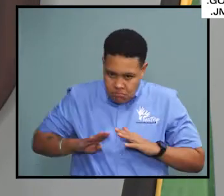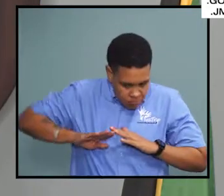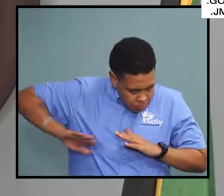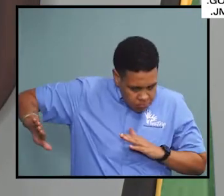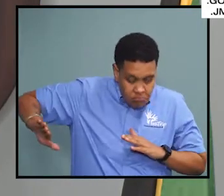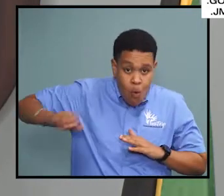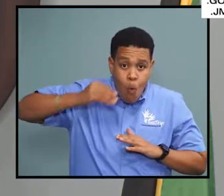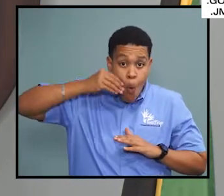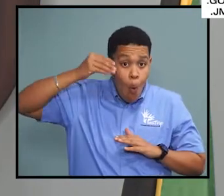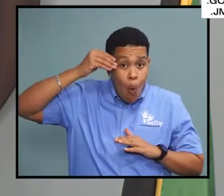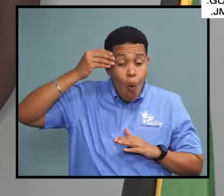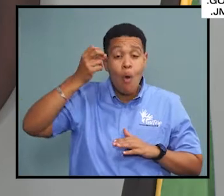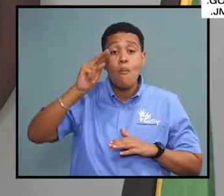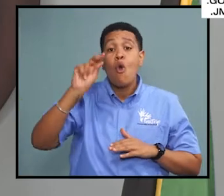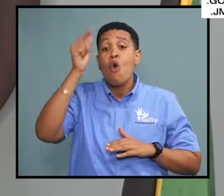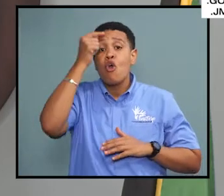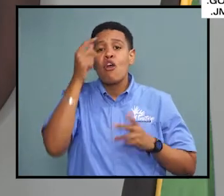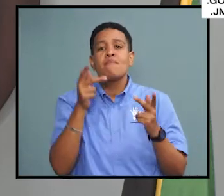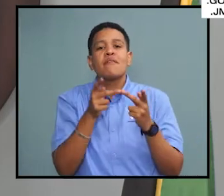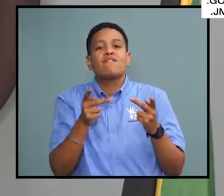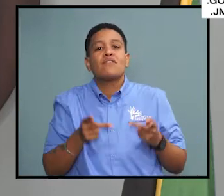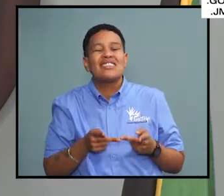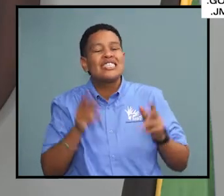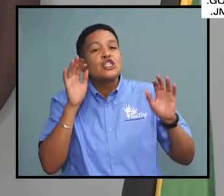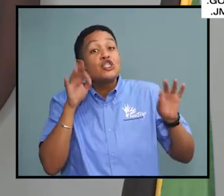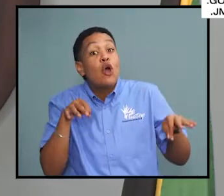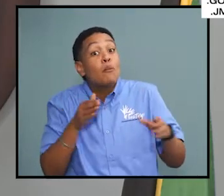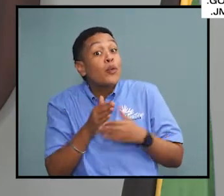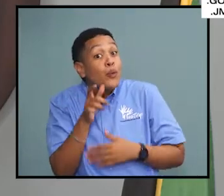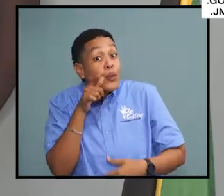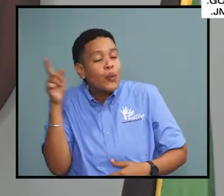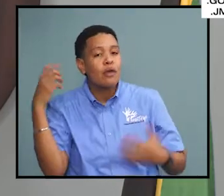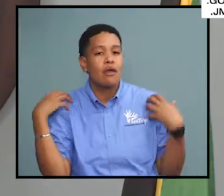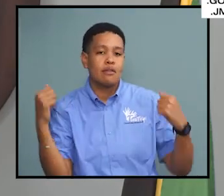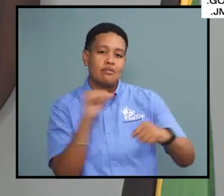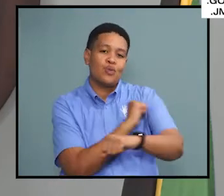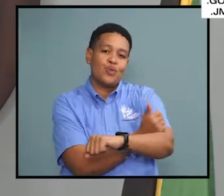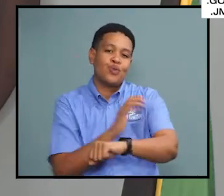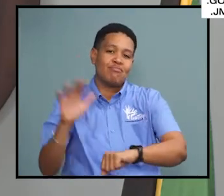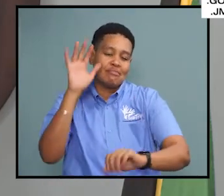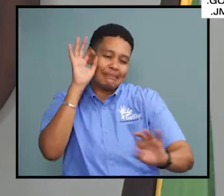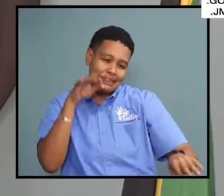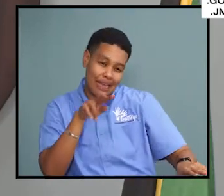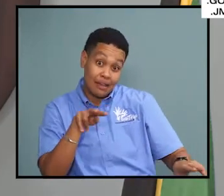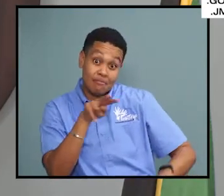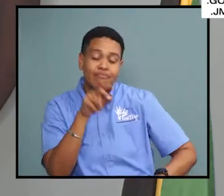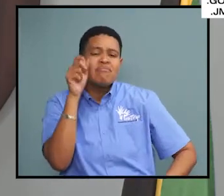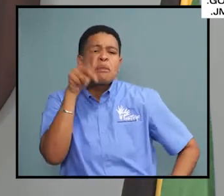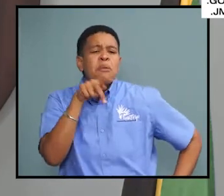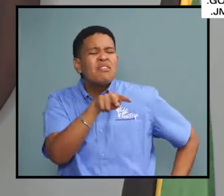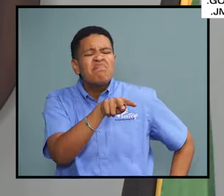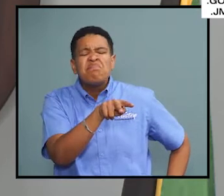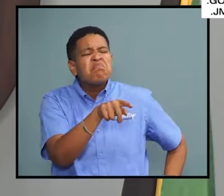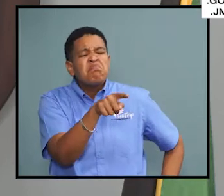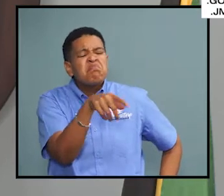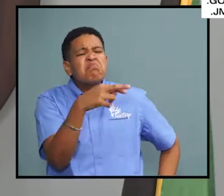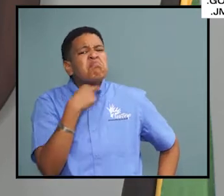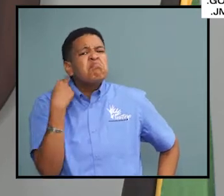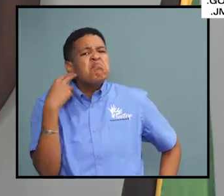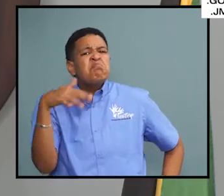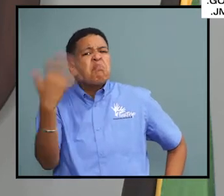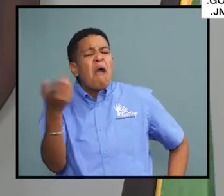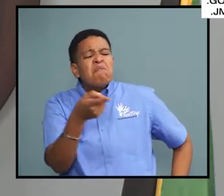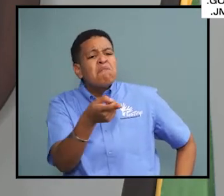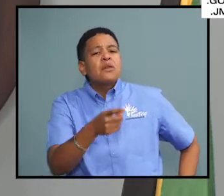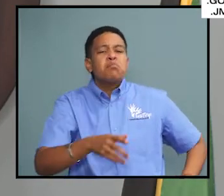a government facility as determined by the health authorities. Persons not assessed as high risk will be allowed